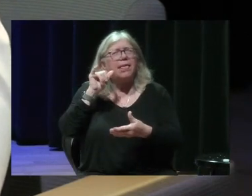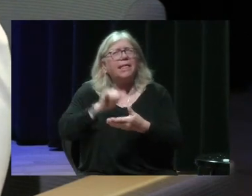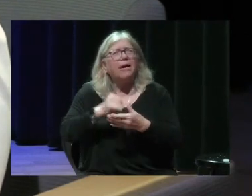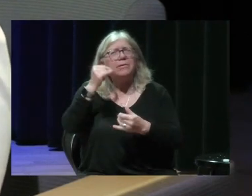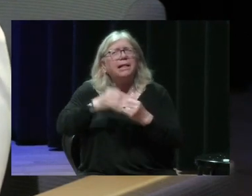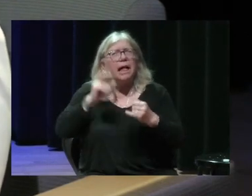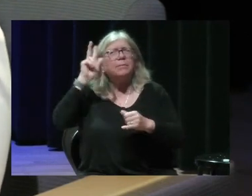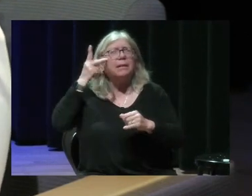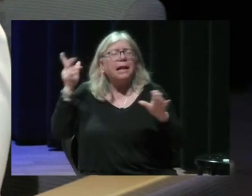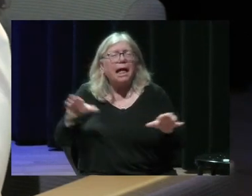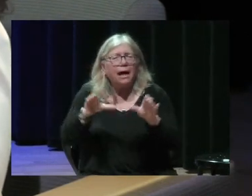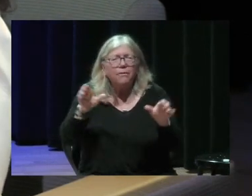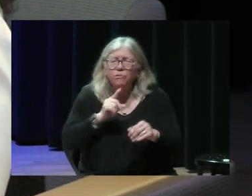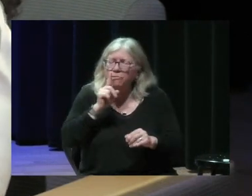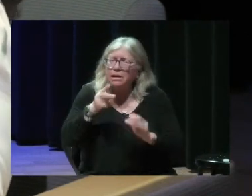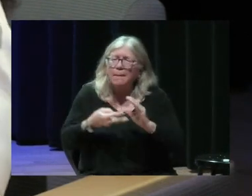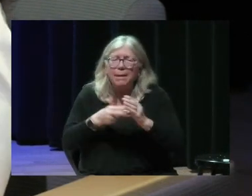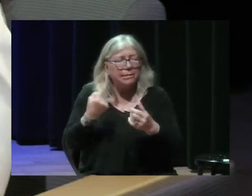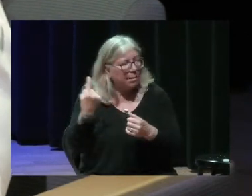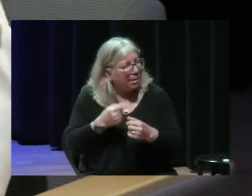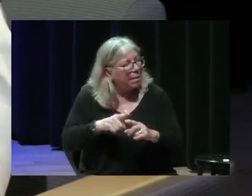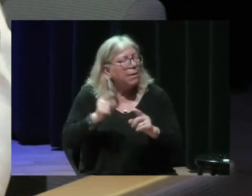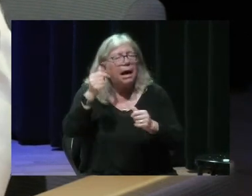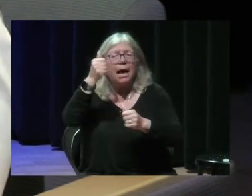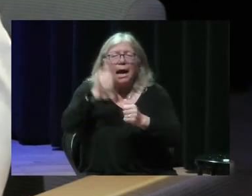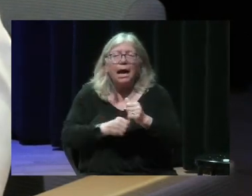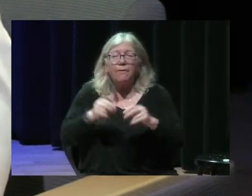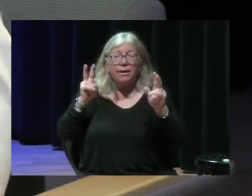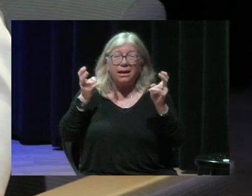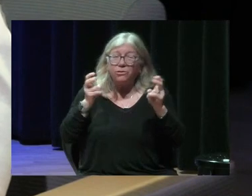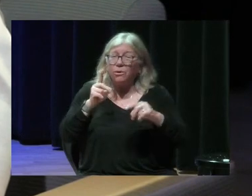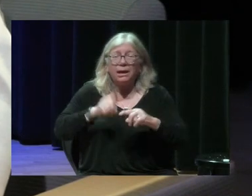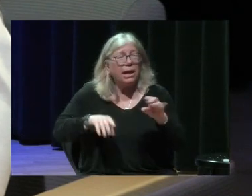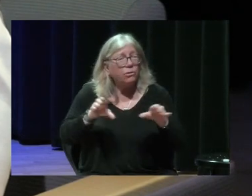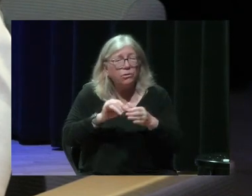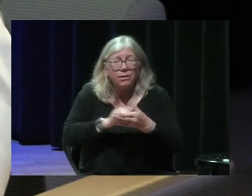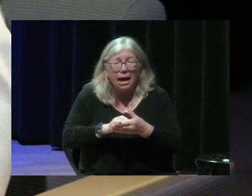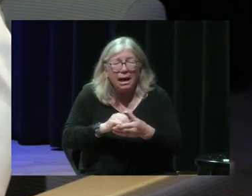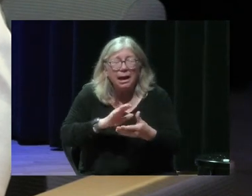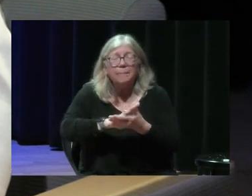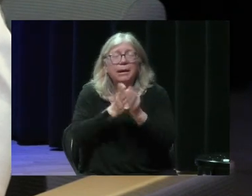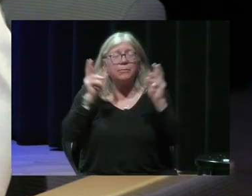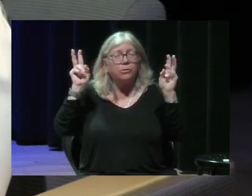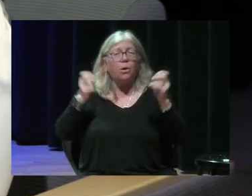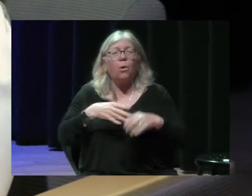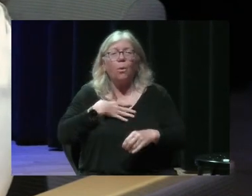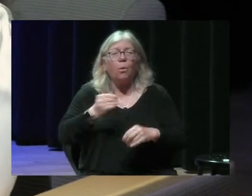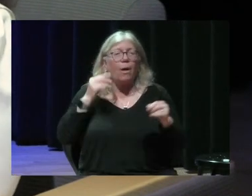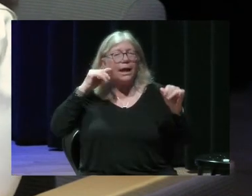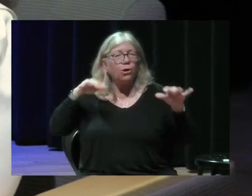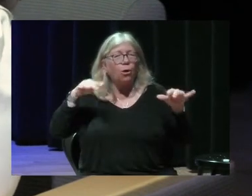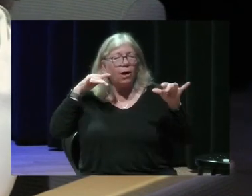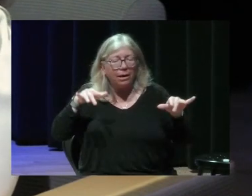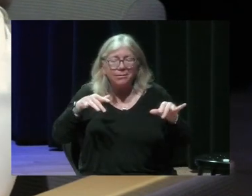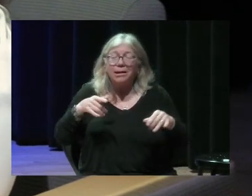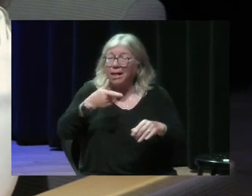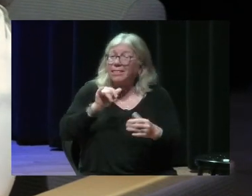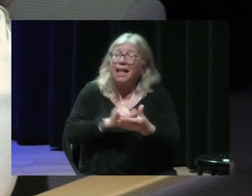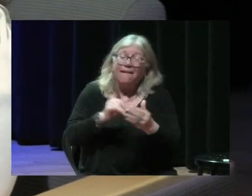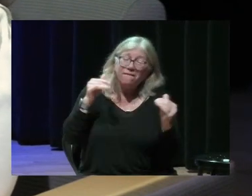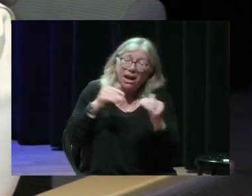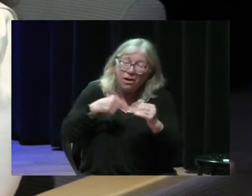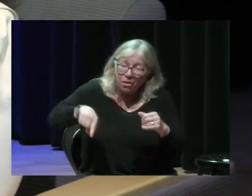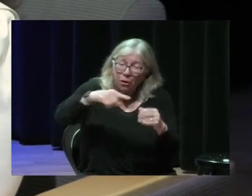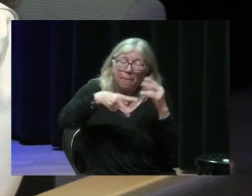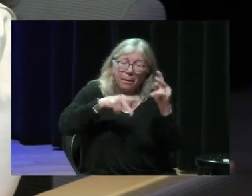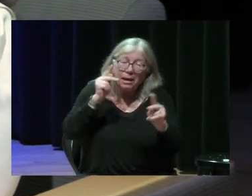meant something. But every single issue can't go that way, or it becomes white noise for these people. And that's fair, because they're people,